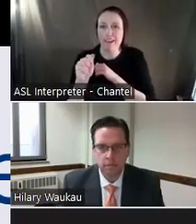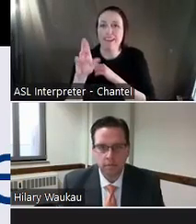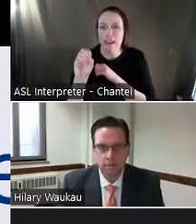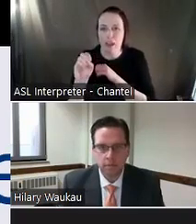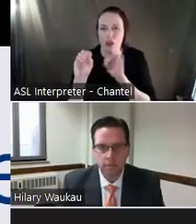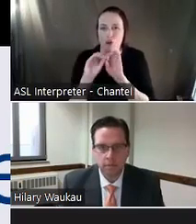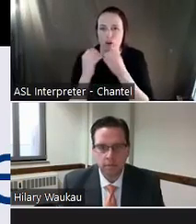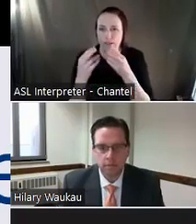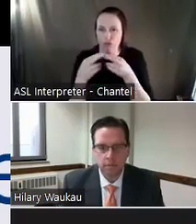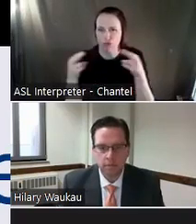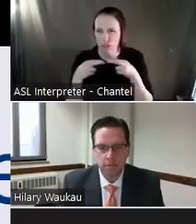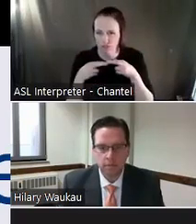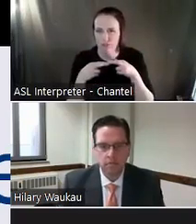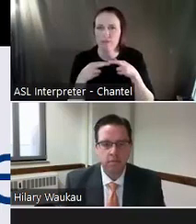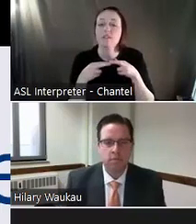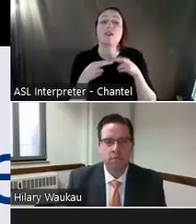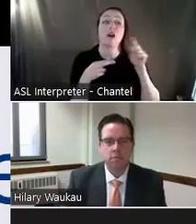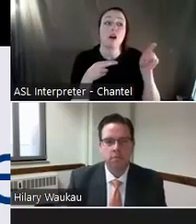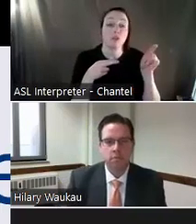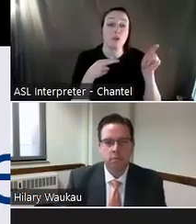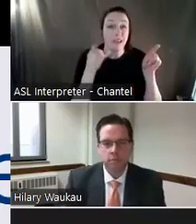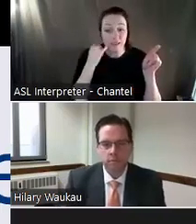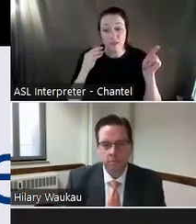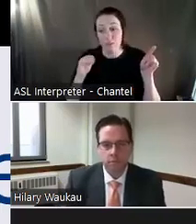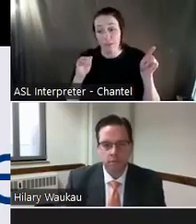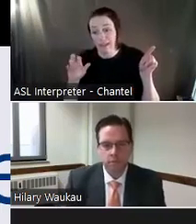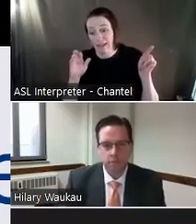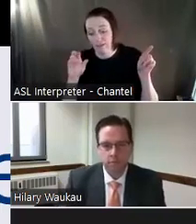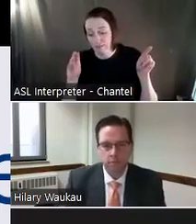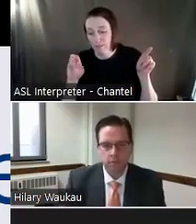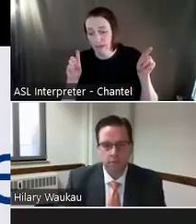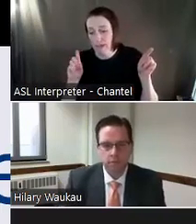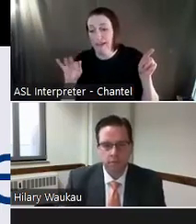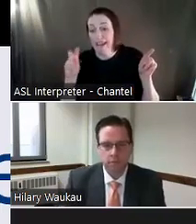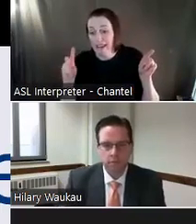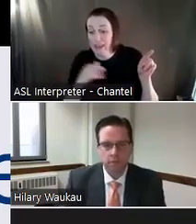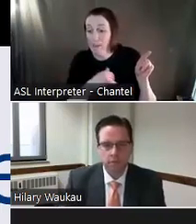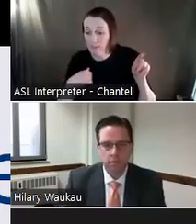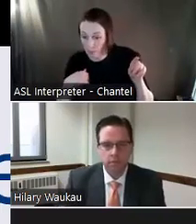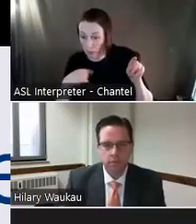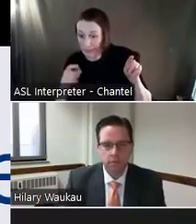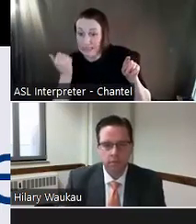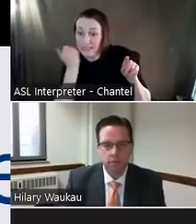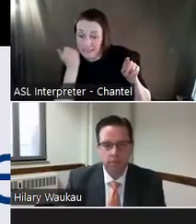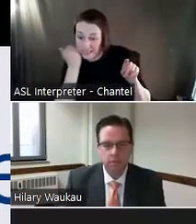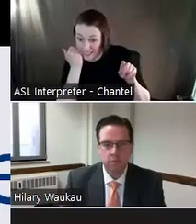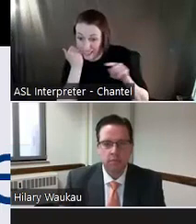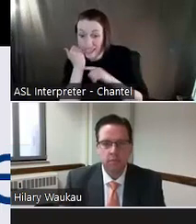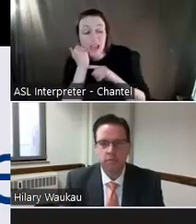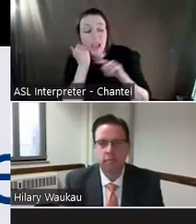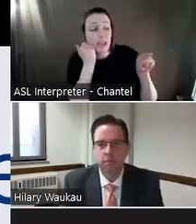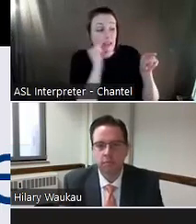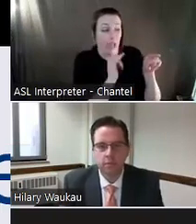responsible for connecting Medicaid members with dentists who are able and interested in